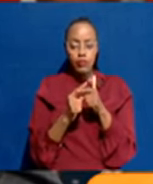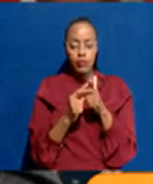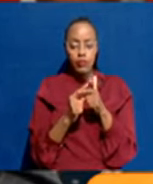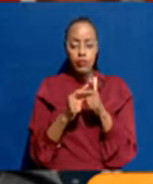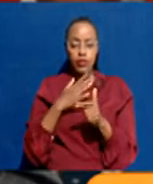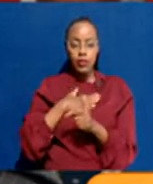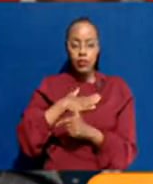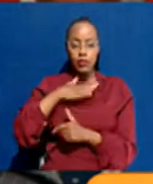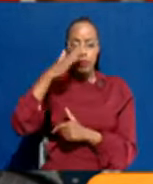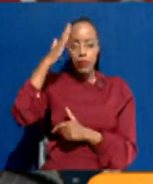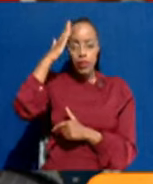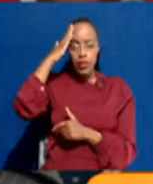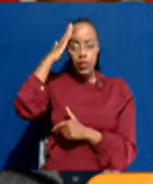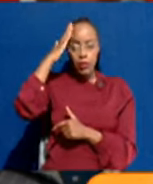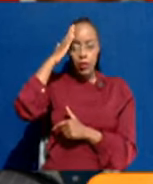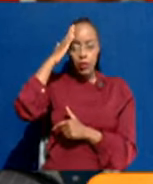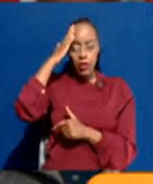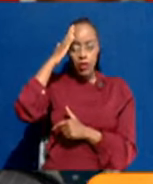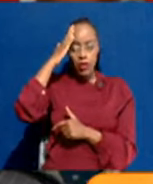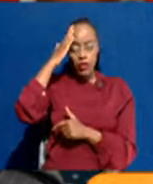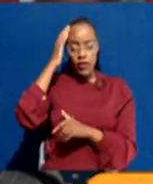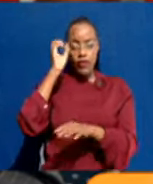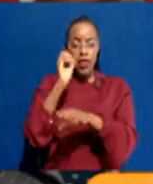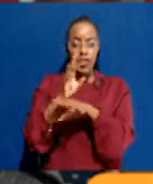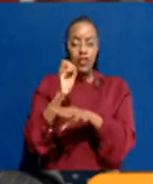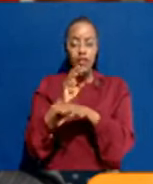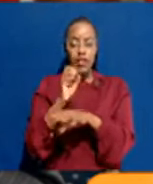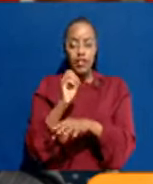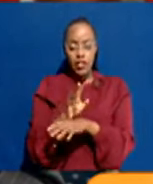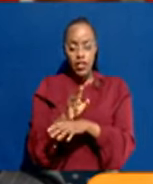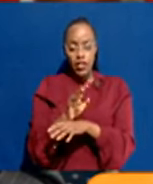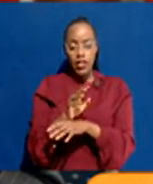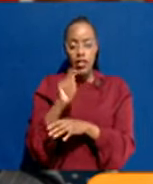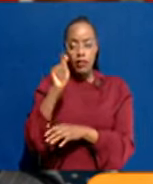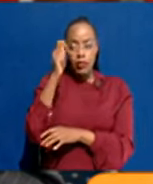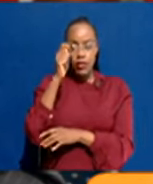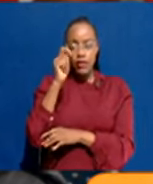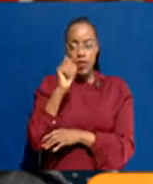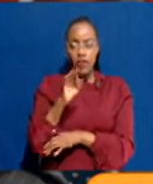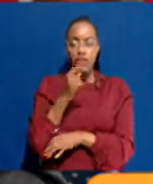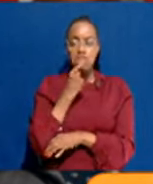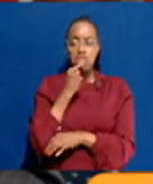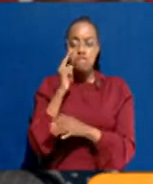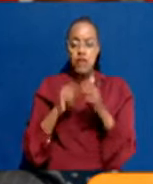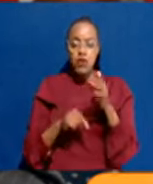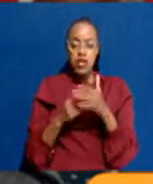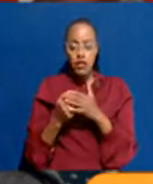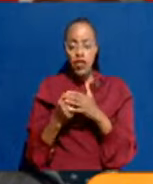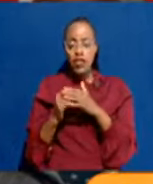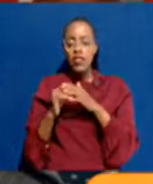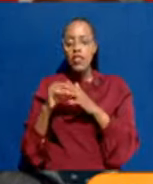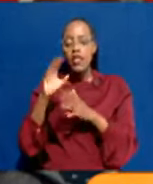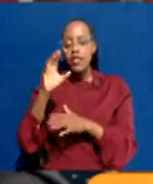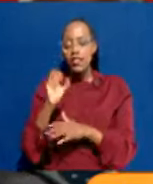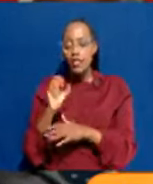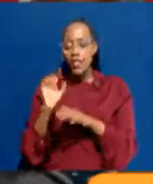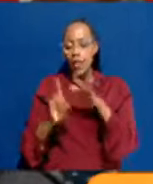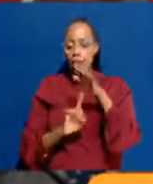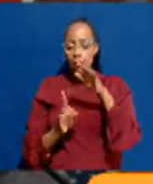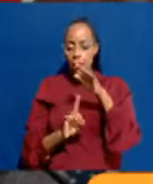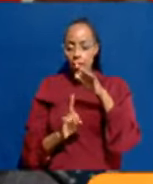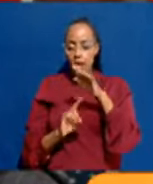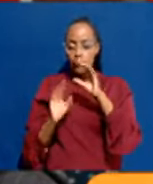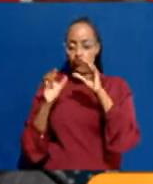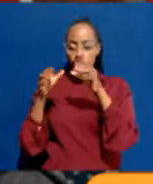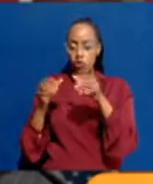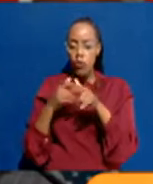I remember advising him, Your Excellency, if you say the cabinet isn't dissolved without giving people time